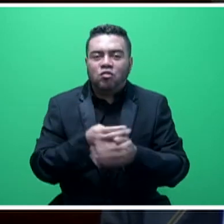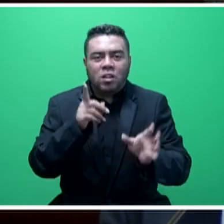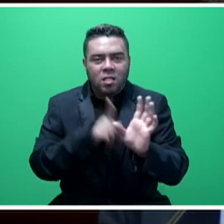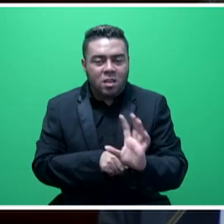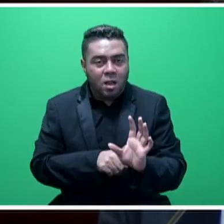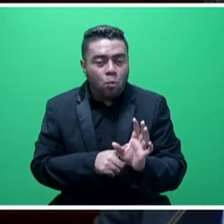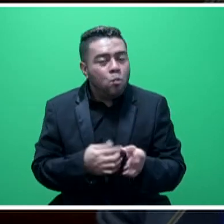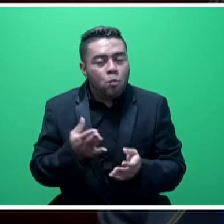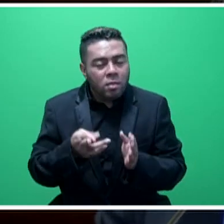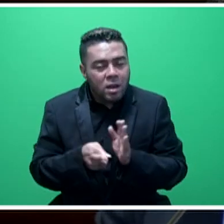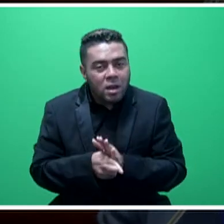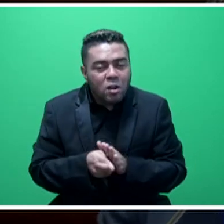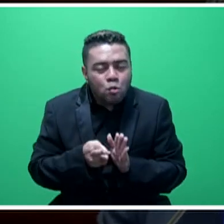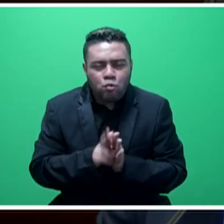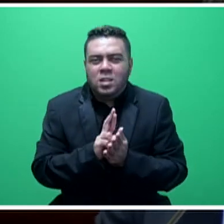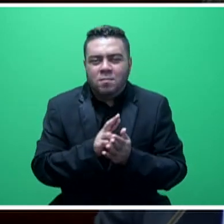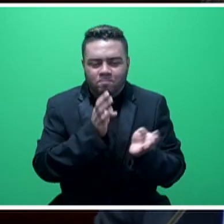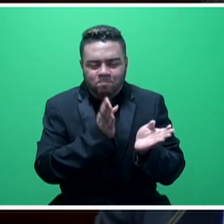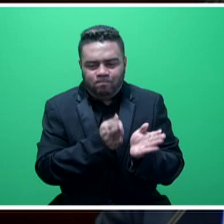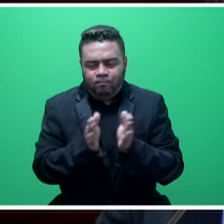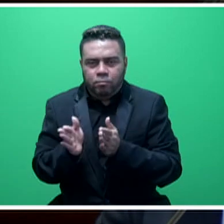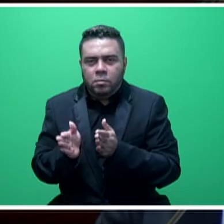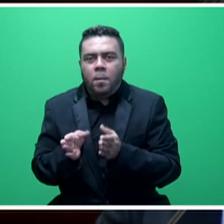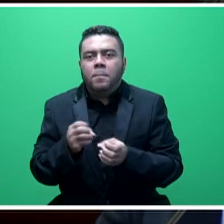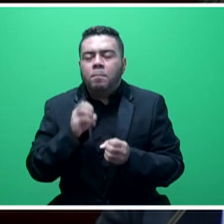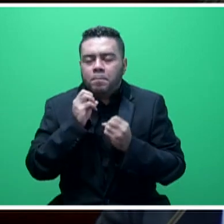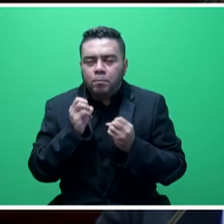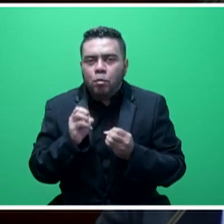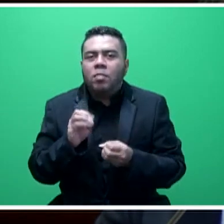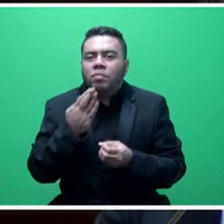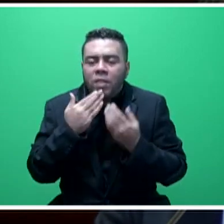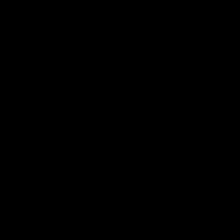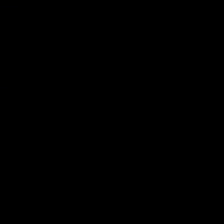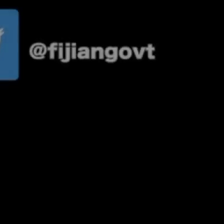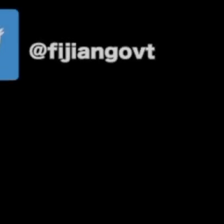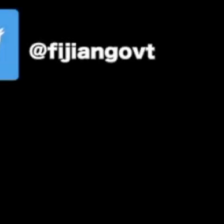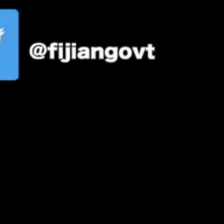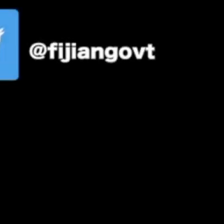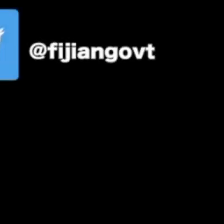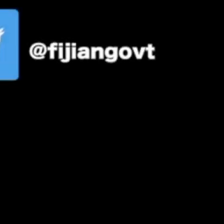reinvigorated, re-engineered outlook. Thank you, Mr. Speaker.